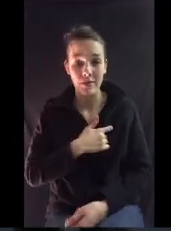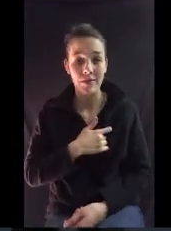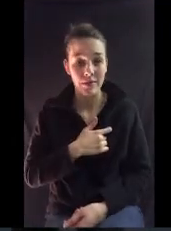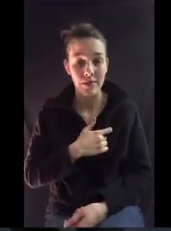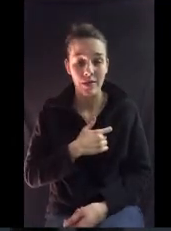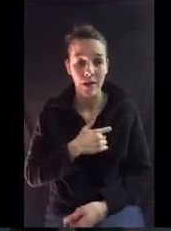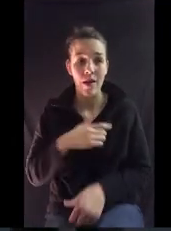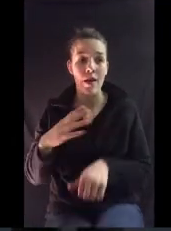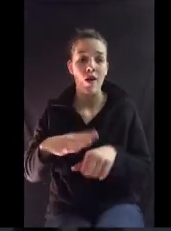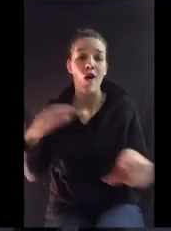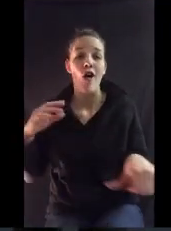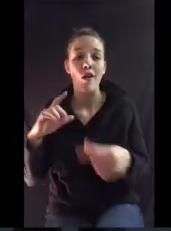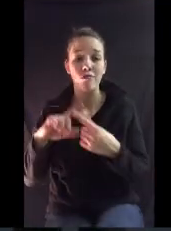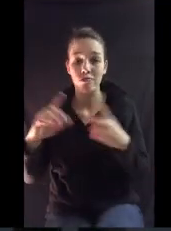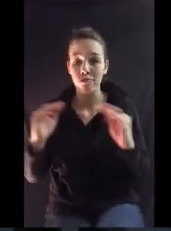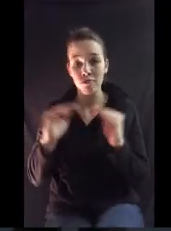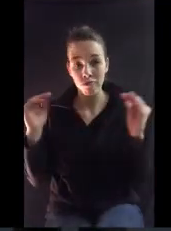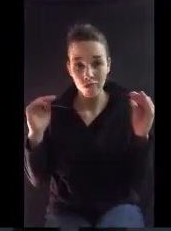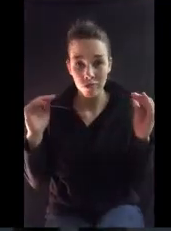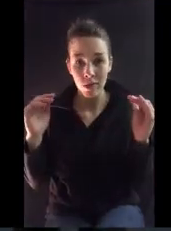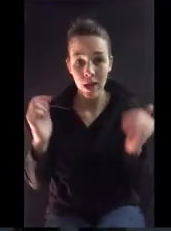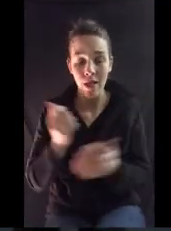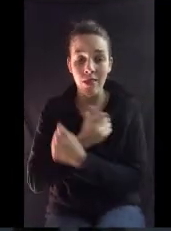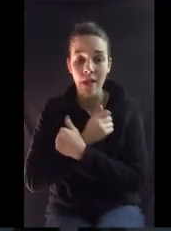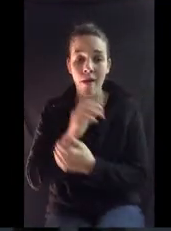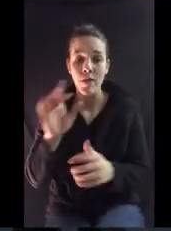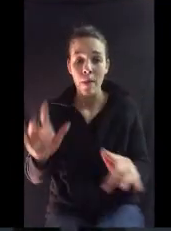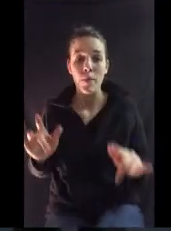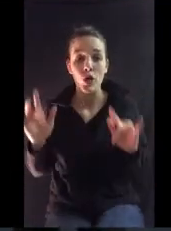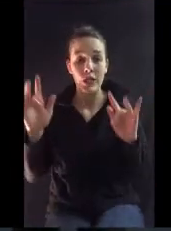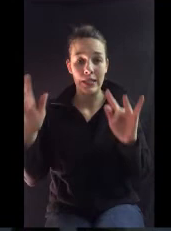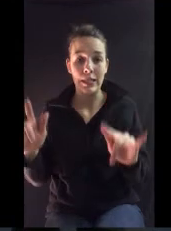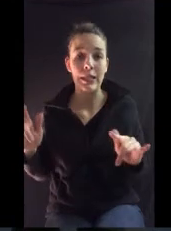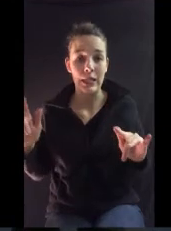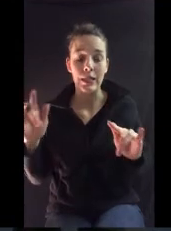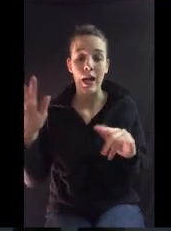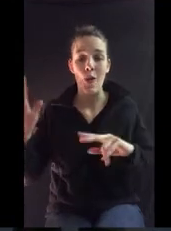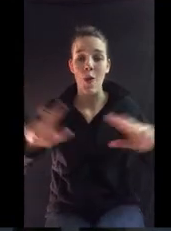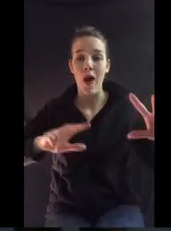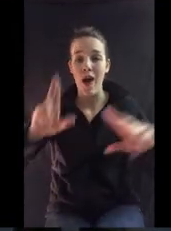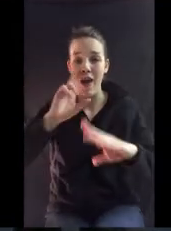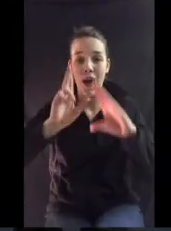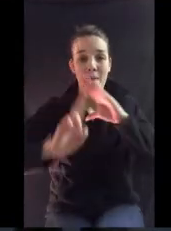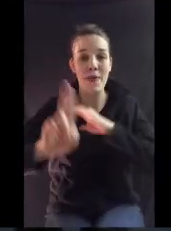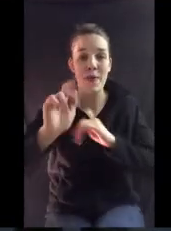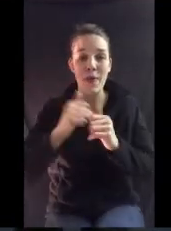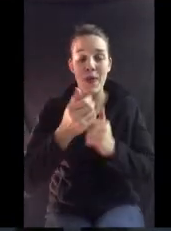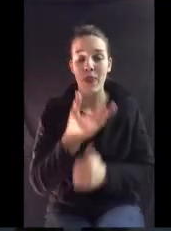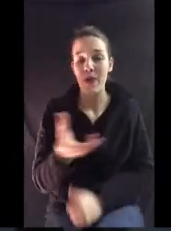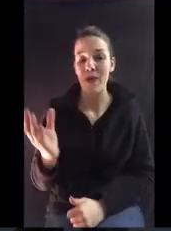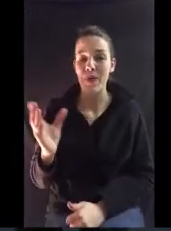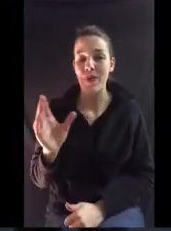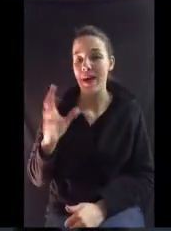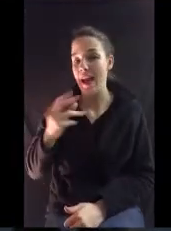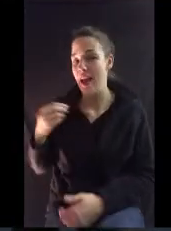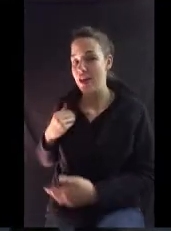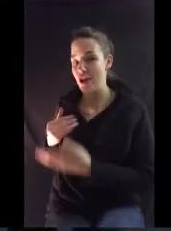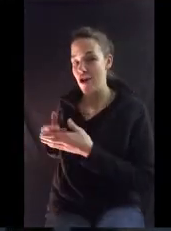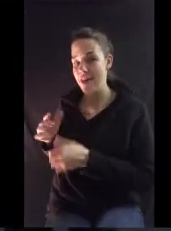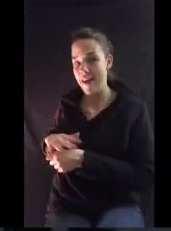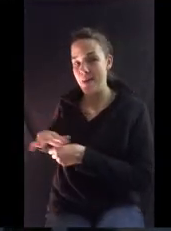presence amongst us and the call to do justice, love mercy, and walk humbly with